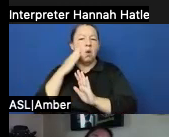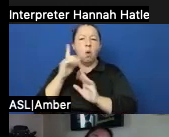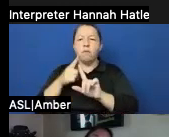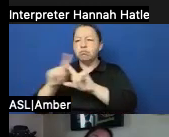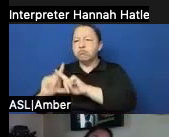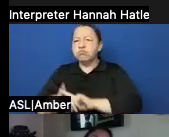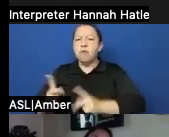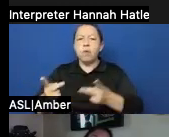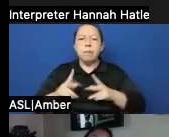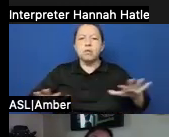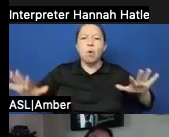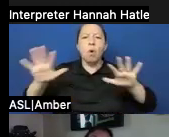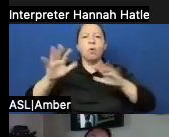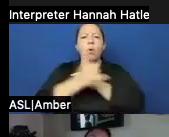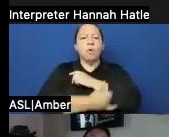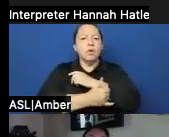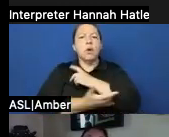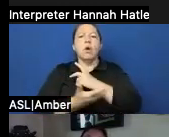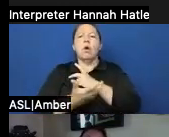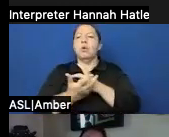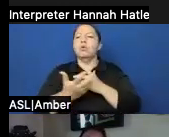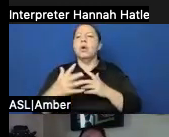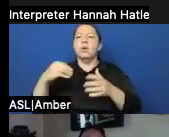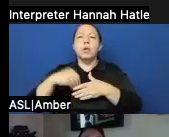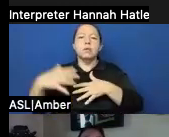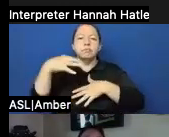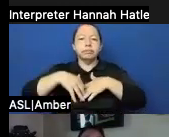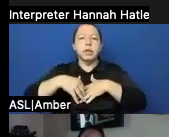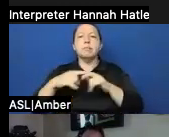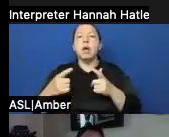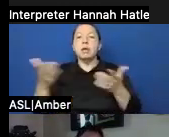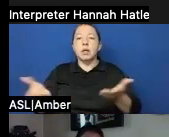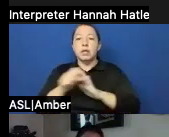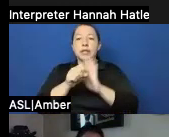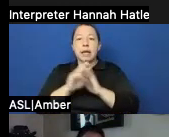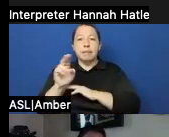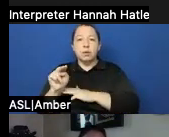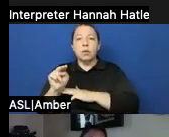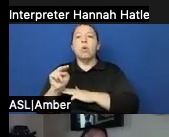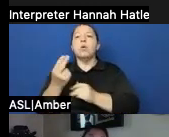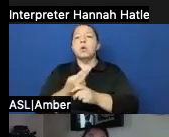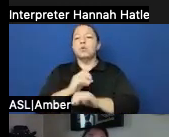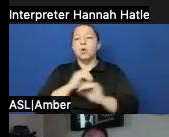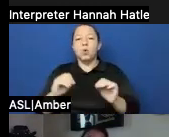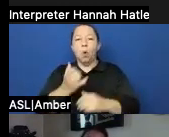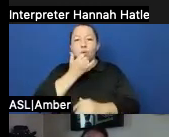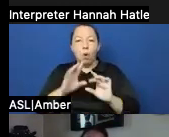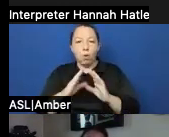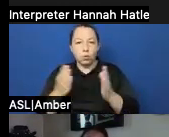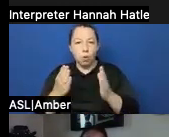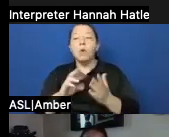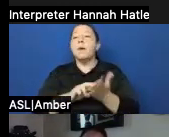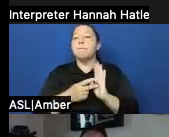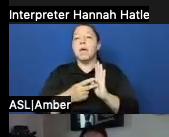Turtle Island and Indian country, but an example in Minnesota, they implemented No Wrong Door, making available resources